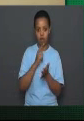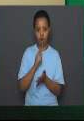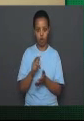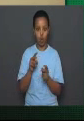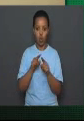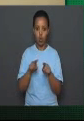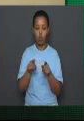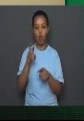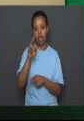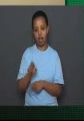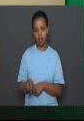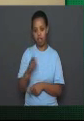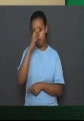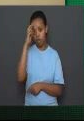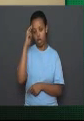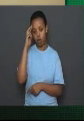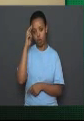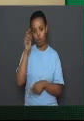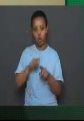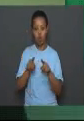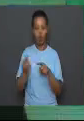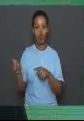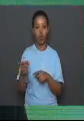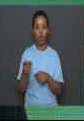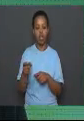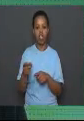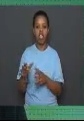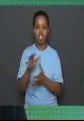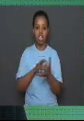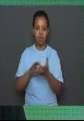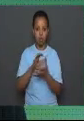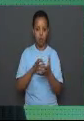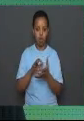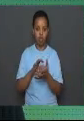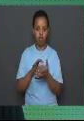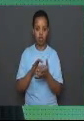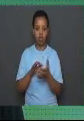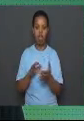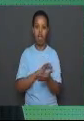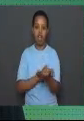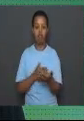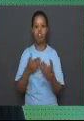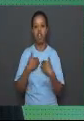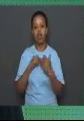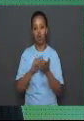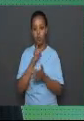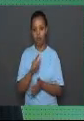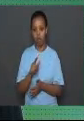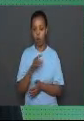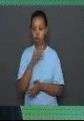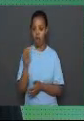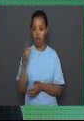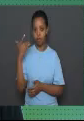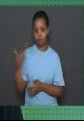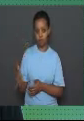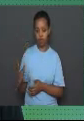rates because they have different solubility. The pigments become